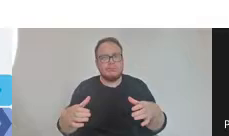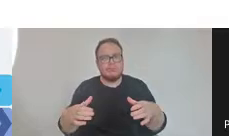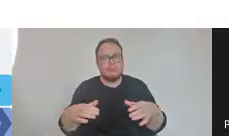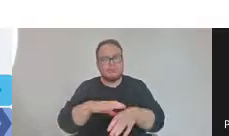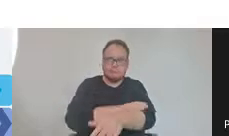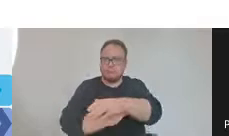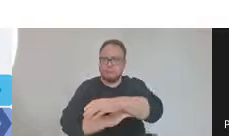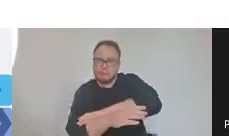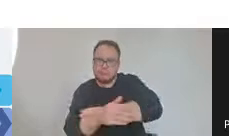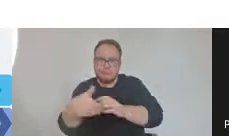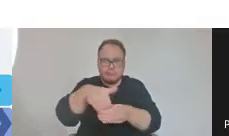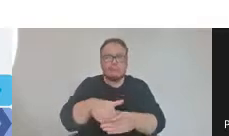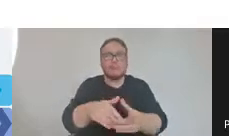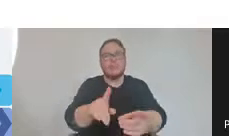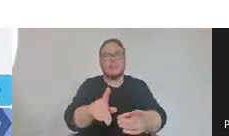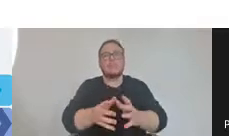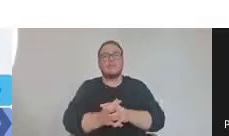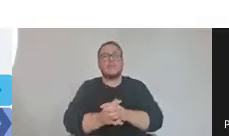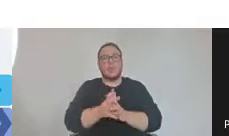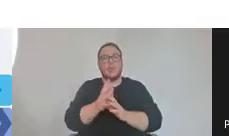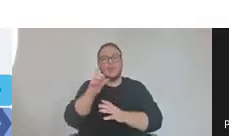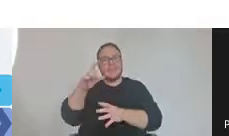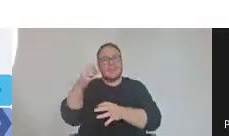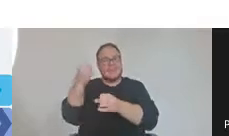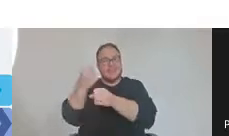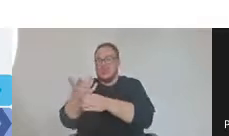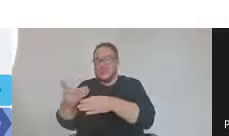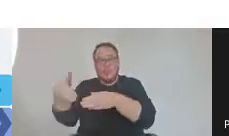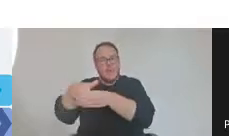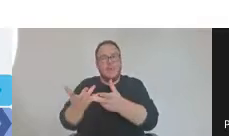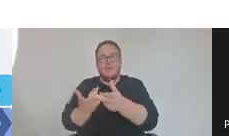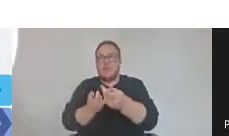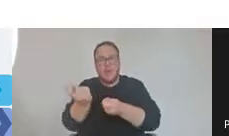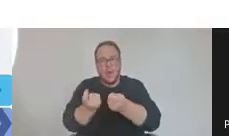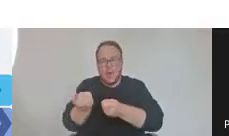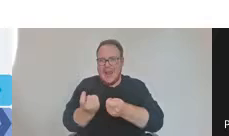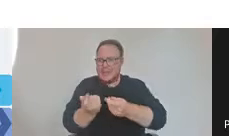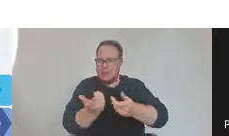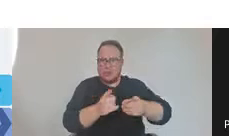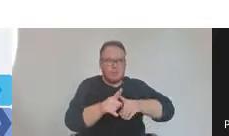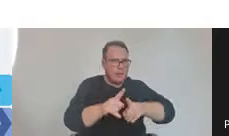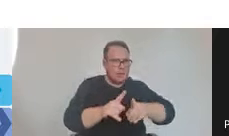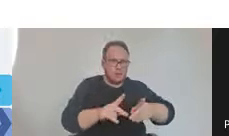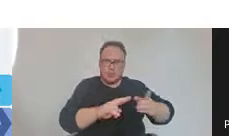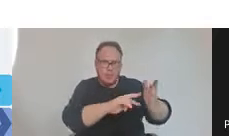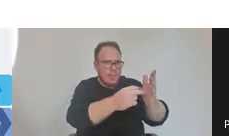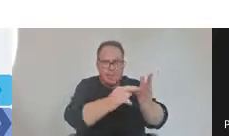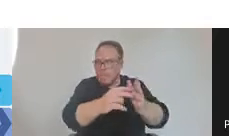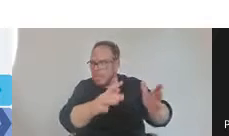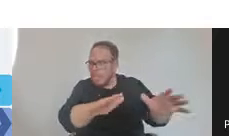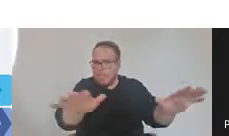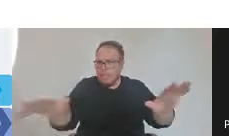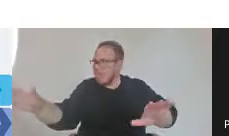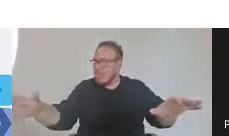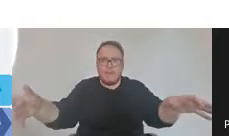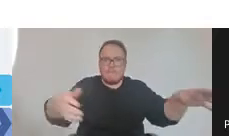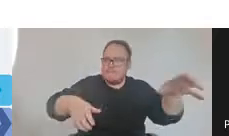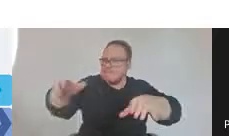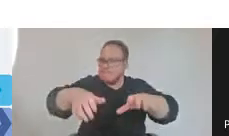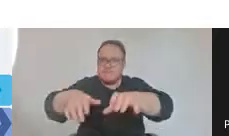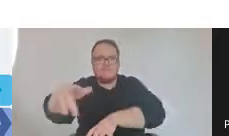in the coordination of the programme. We've provided a lot of the manpower behind the scenes to help